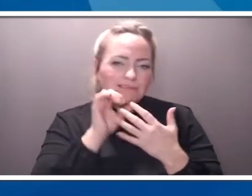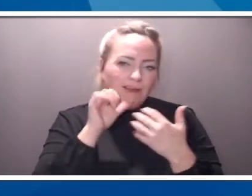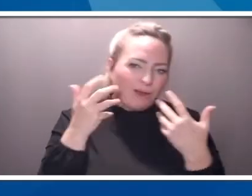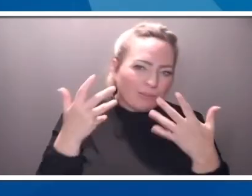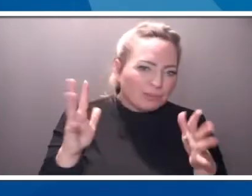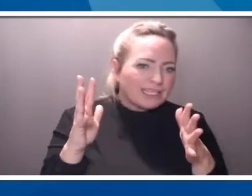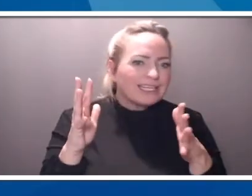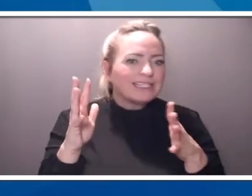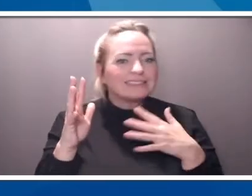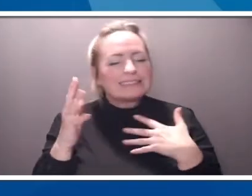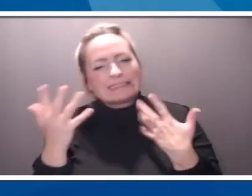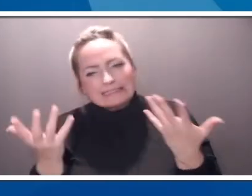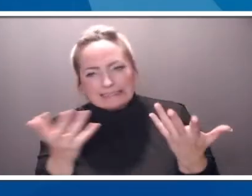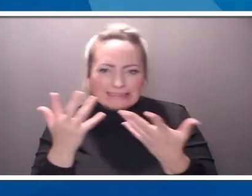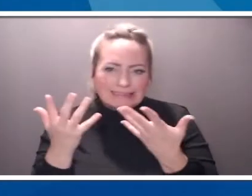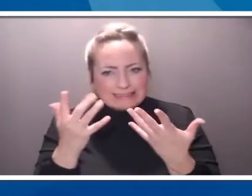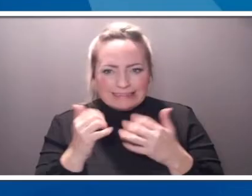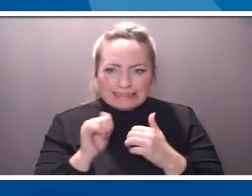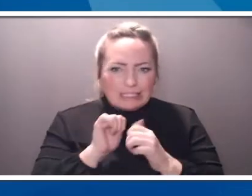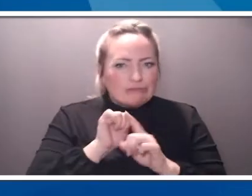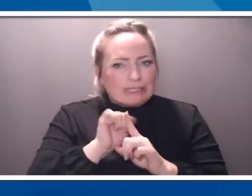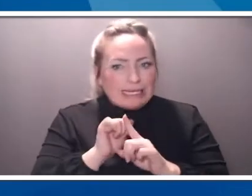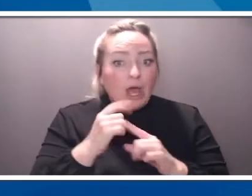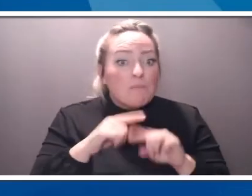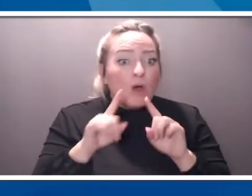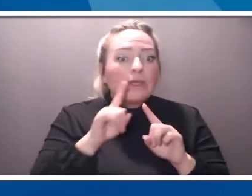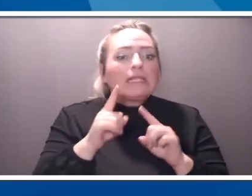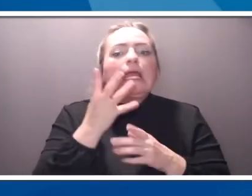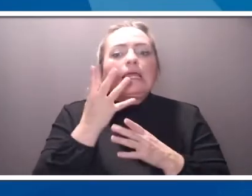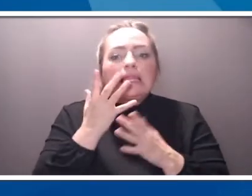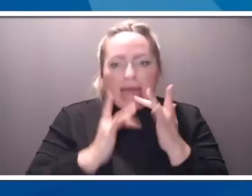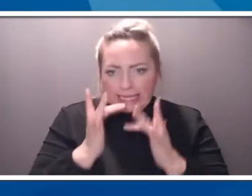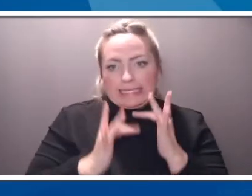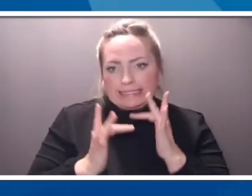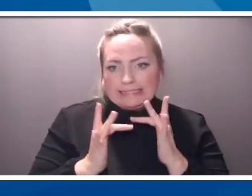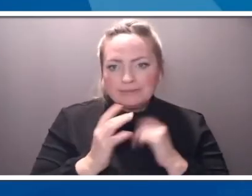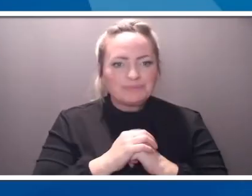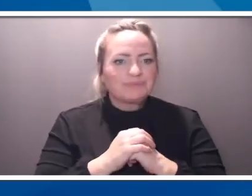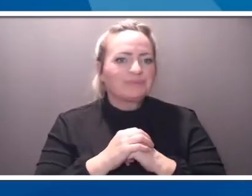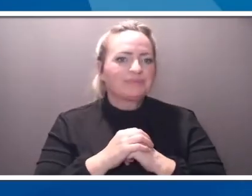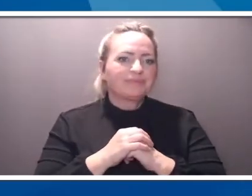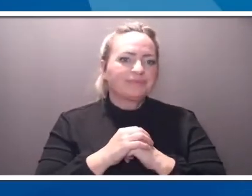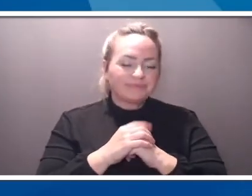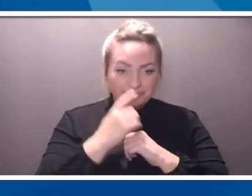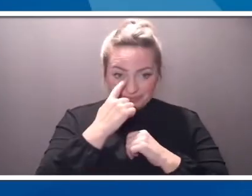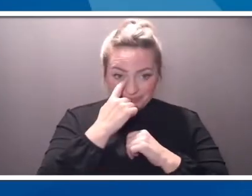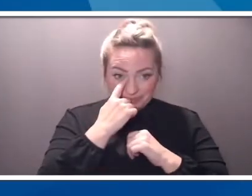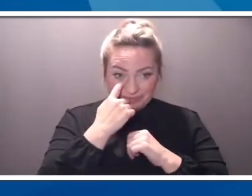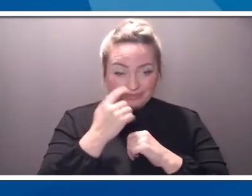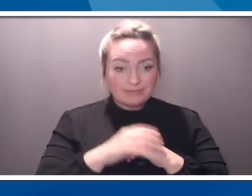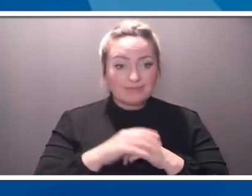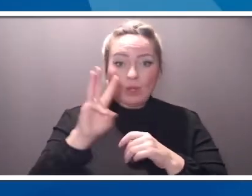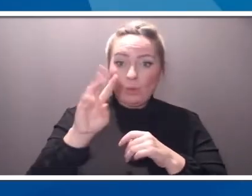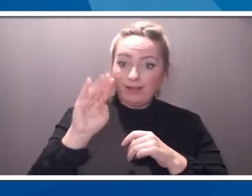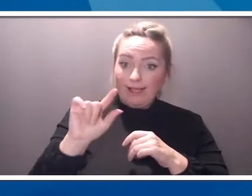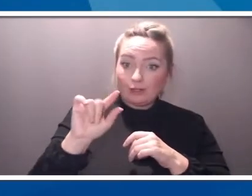very vague, incomplete, woolly, I often say, or otherwise lacking.